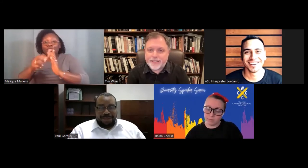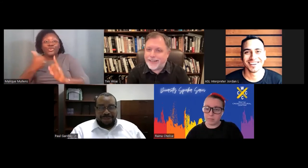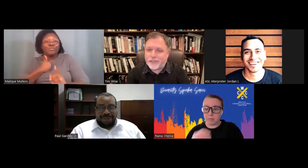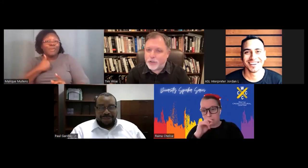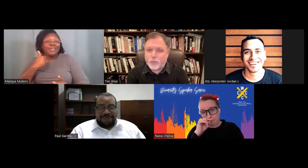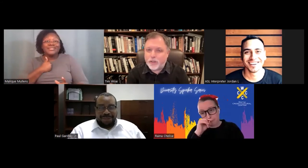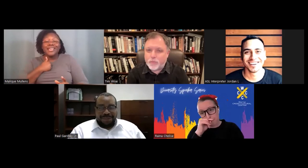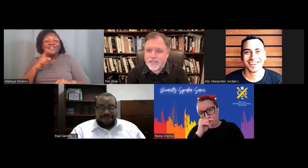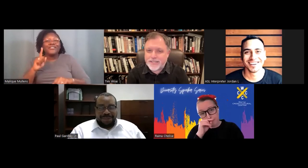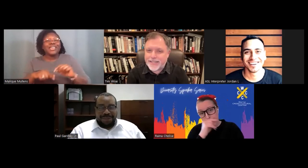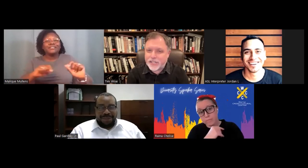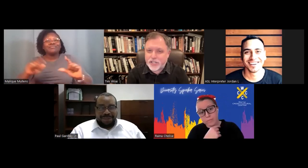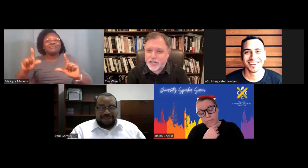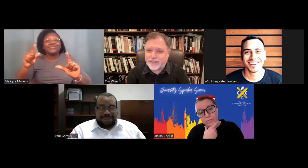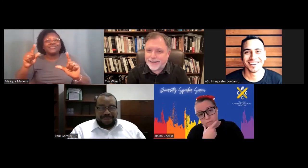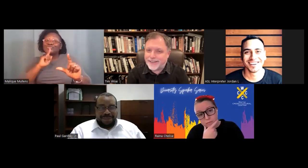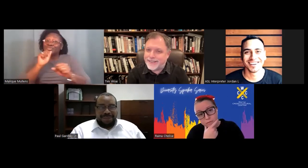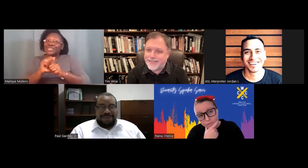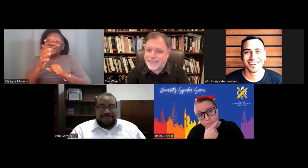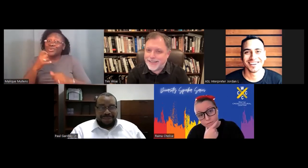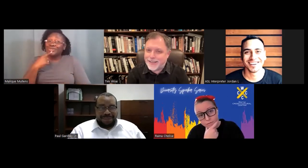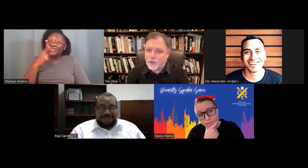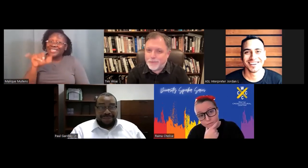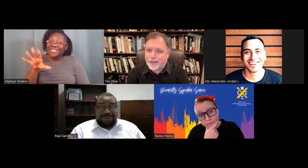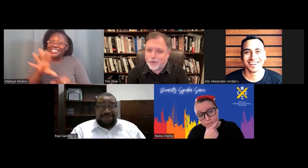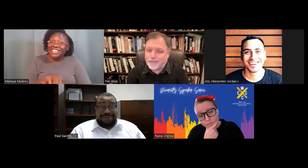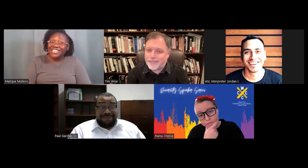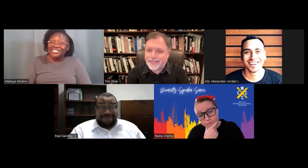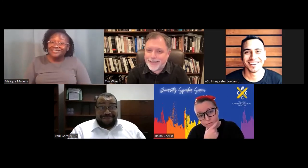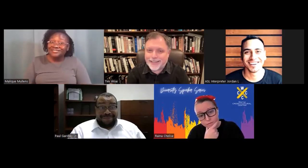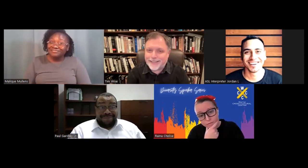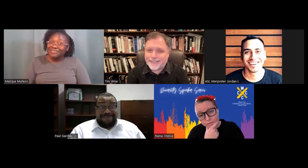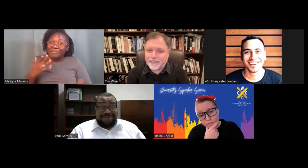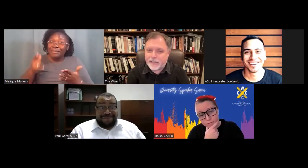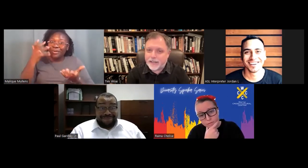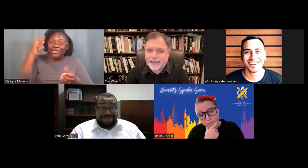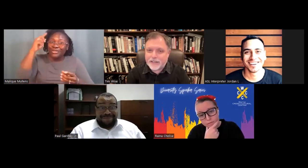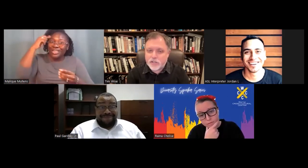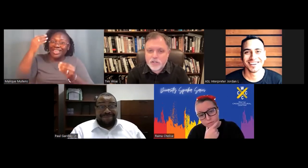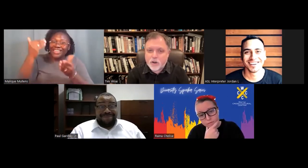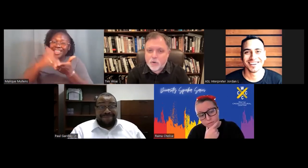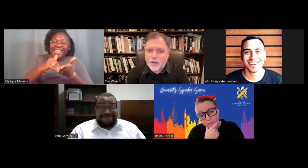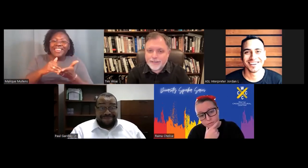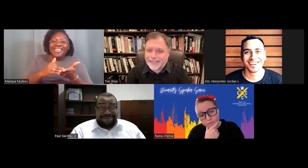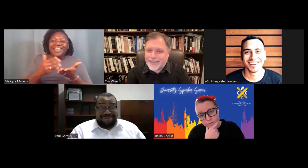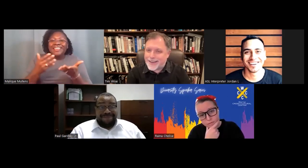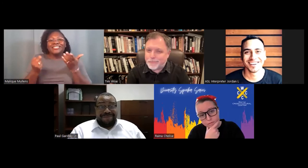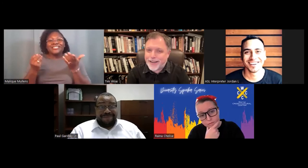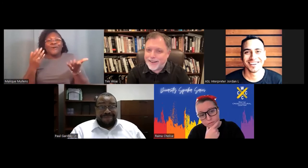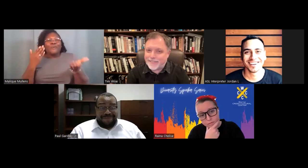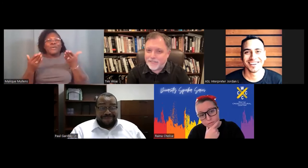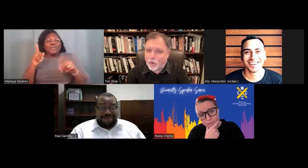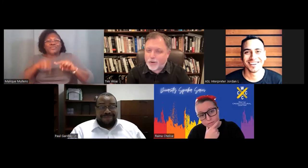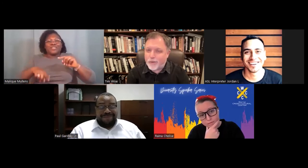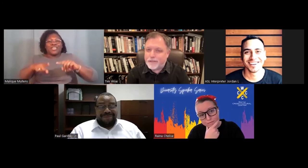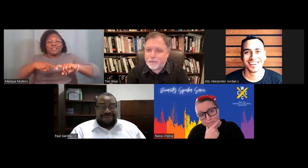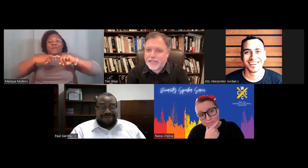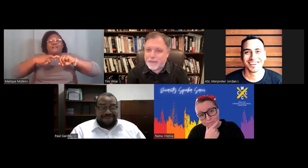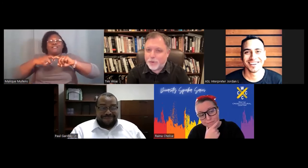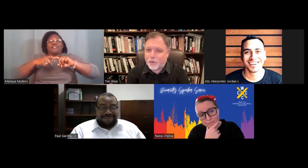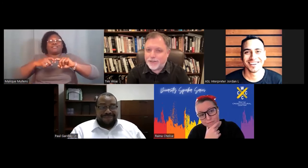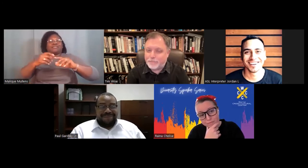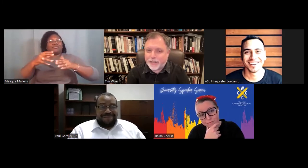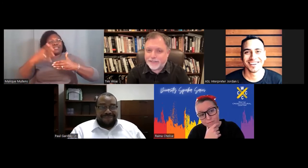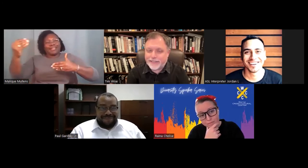up that's like, do you really want to say that shit? Because you might want to rethink it, right? Like, there's no, like, take a break, walk away from